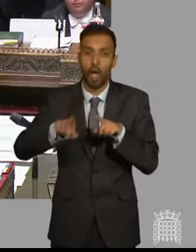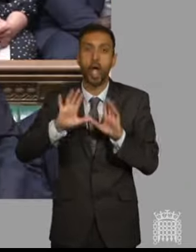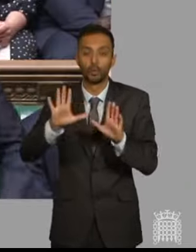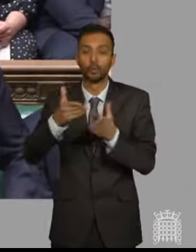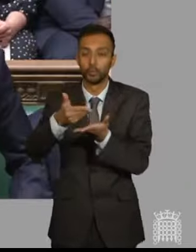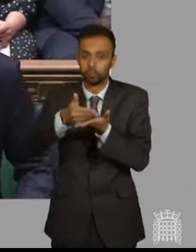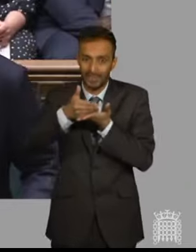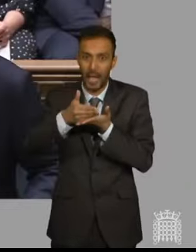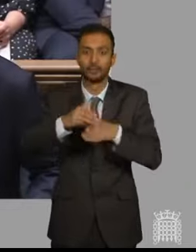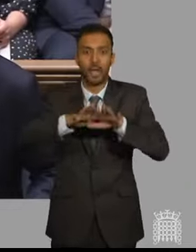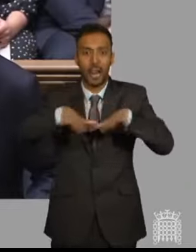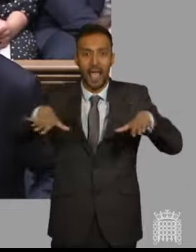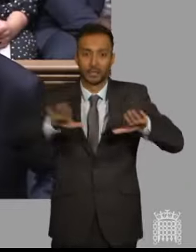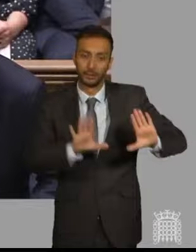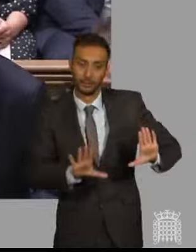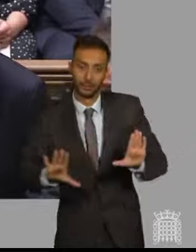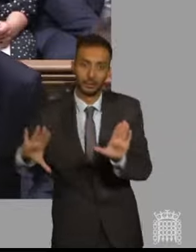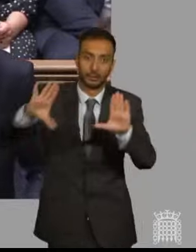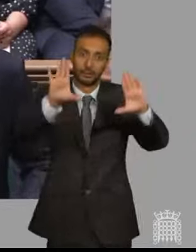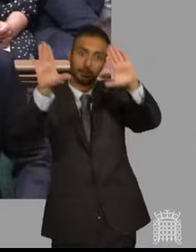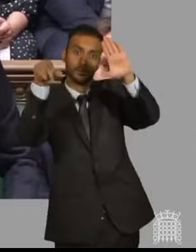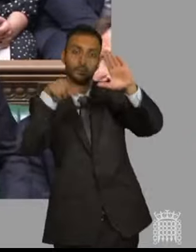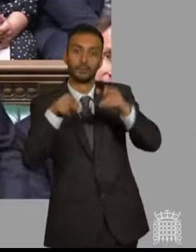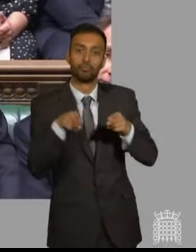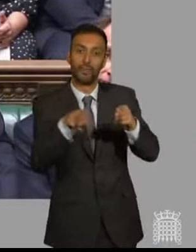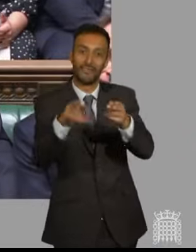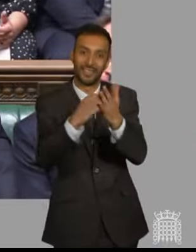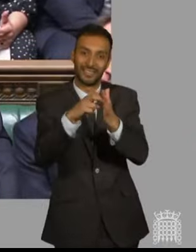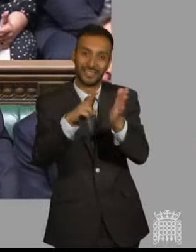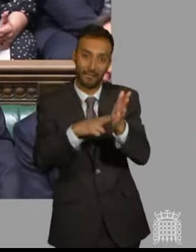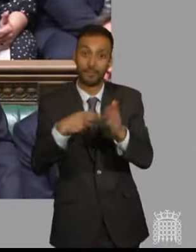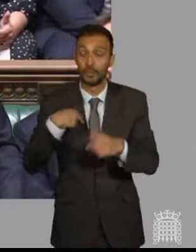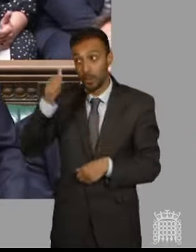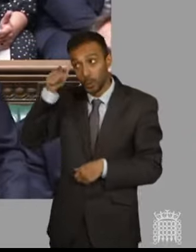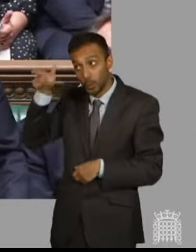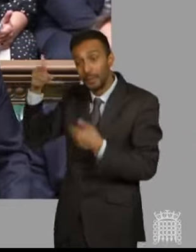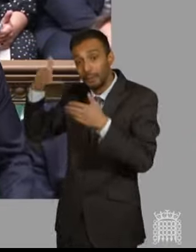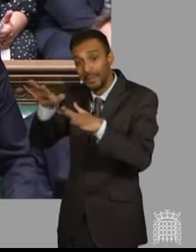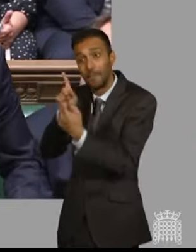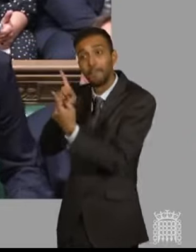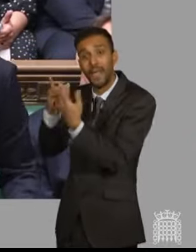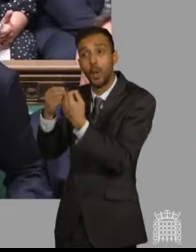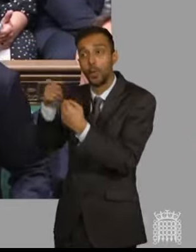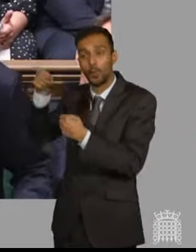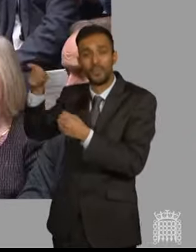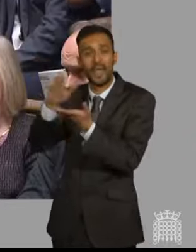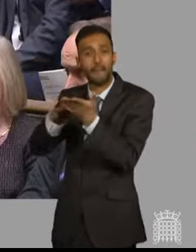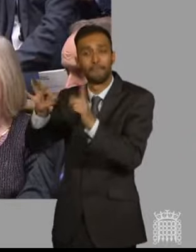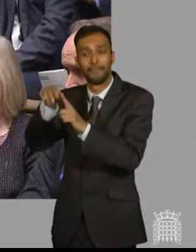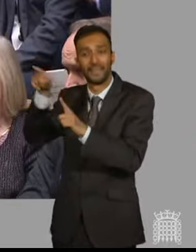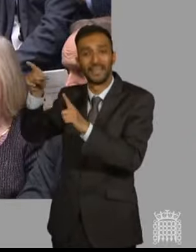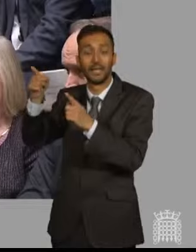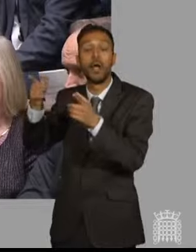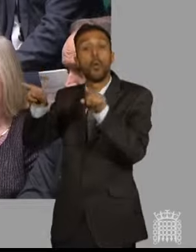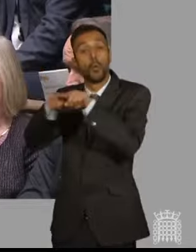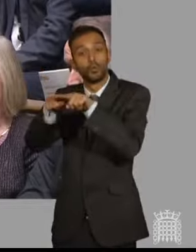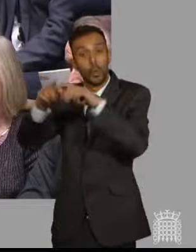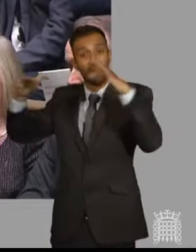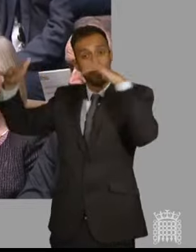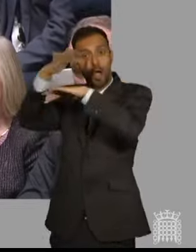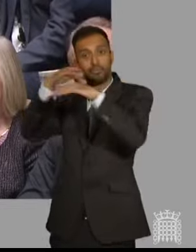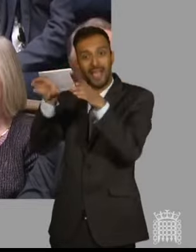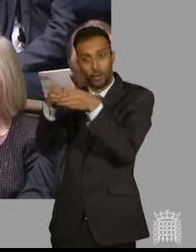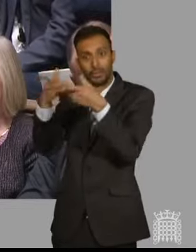friend along with the Environment Agency in his constituency just before Christmas to discuss the specific plans he mentions. I know the Chancellor